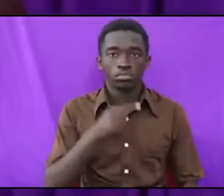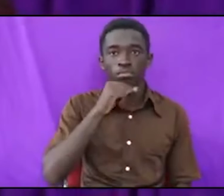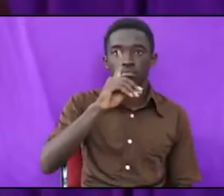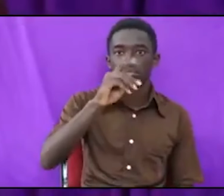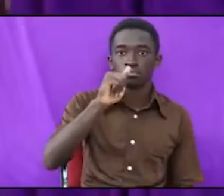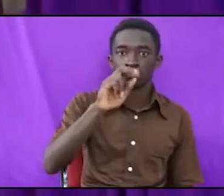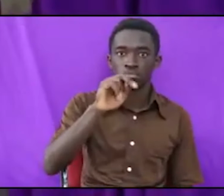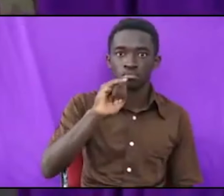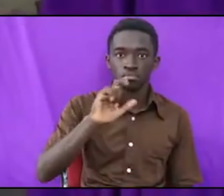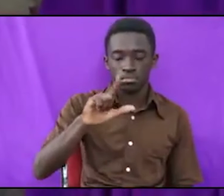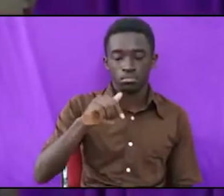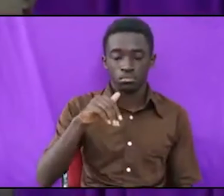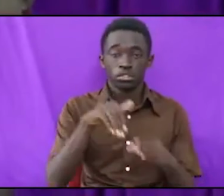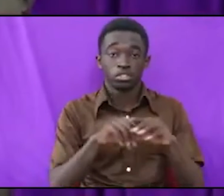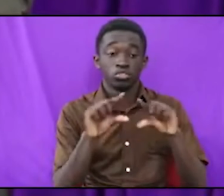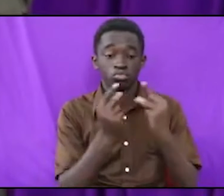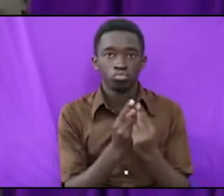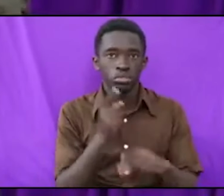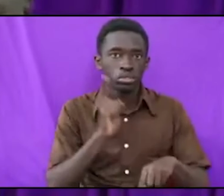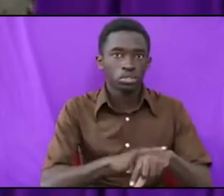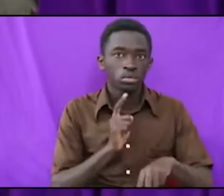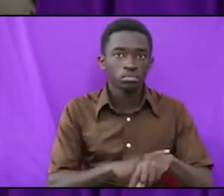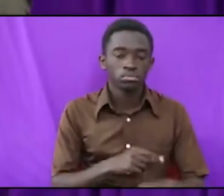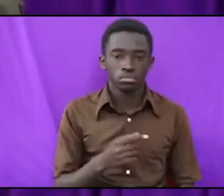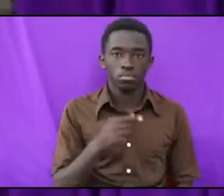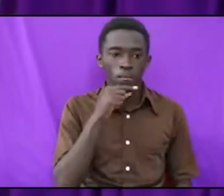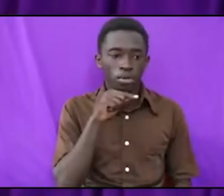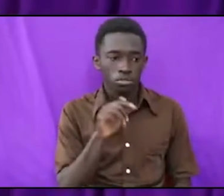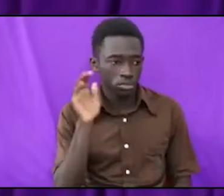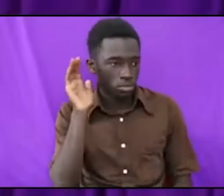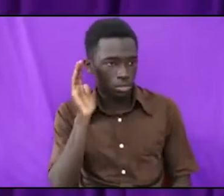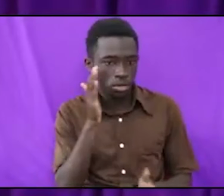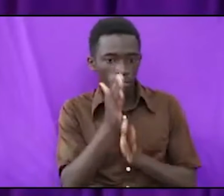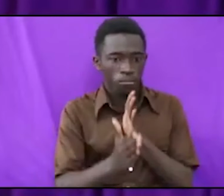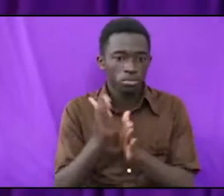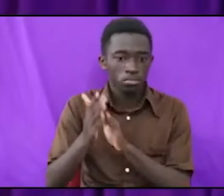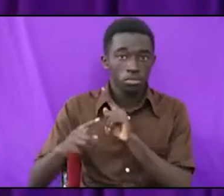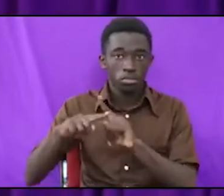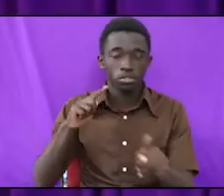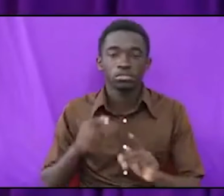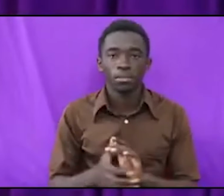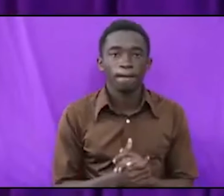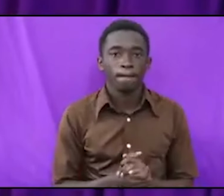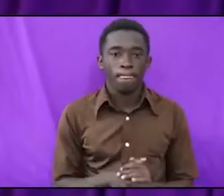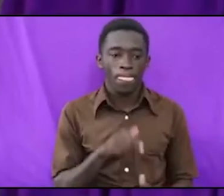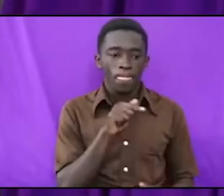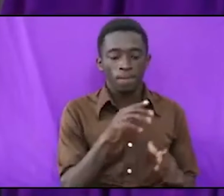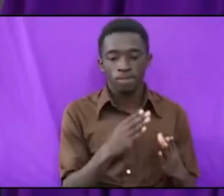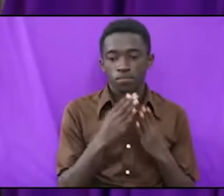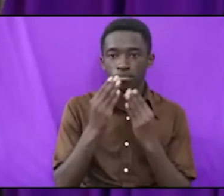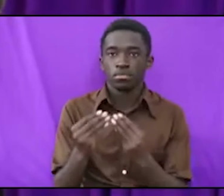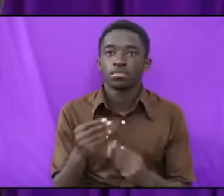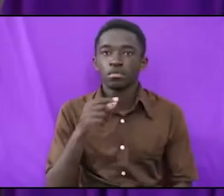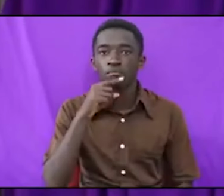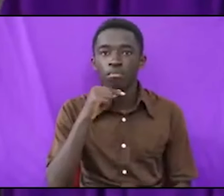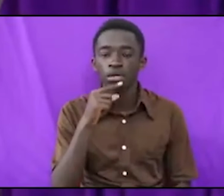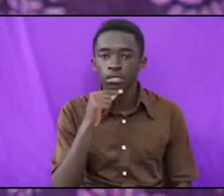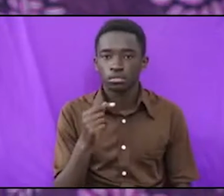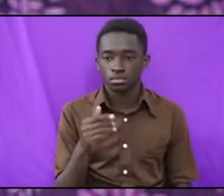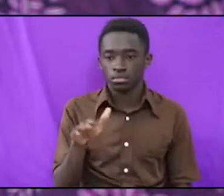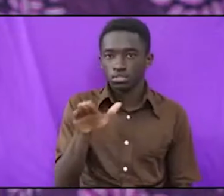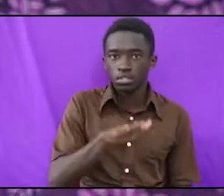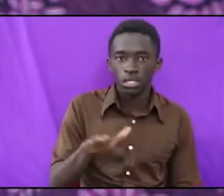when Daniel heard this, that they had planned to kill him, he went to a guy called Arioch who had been given